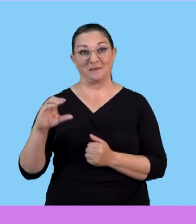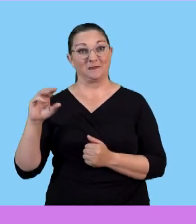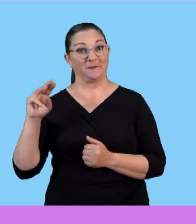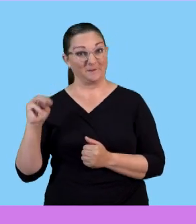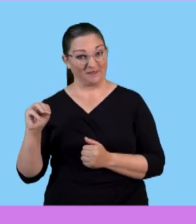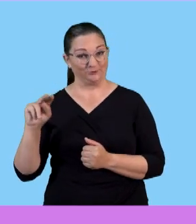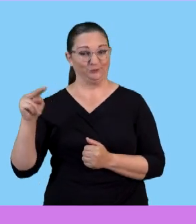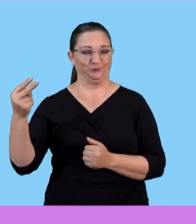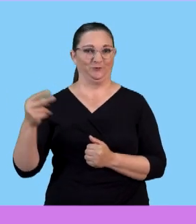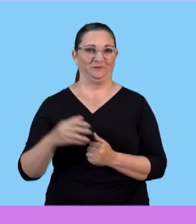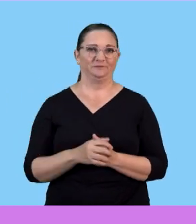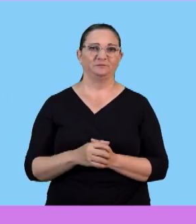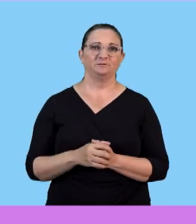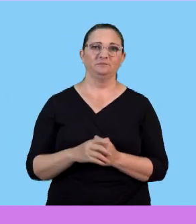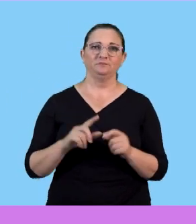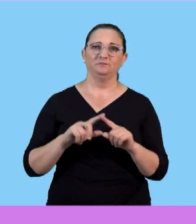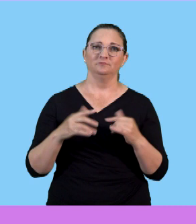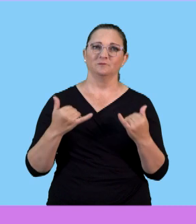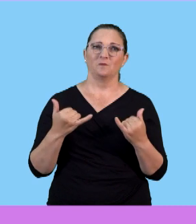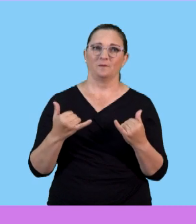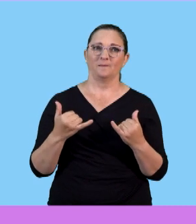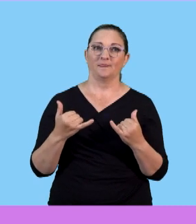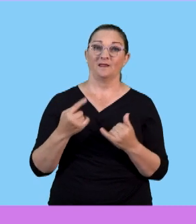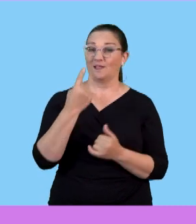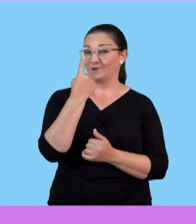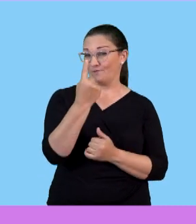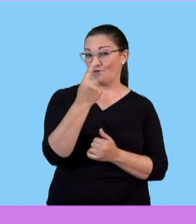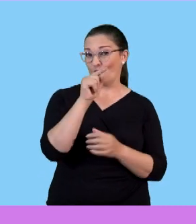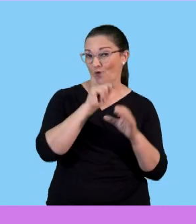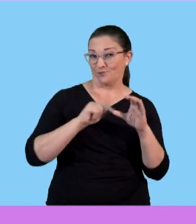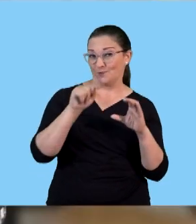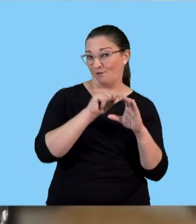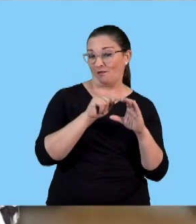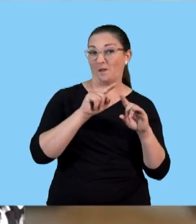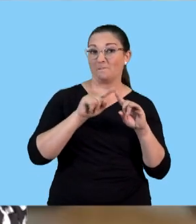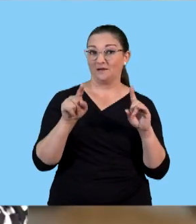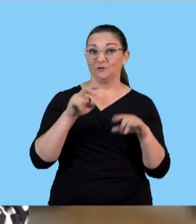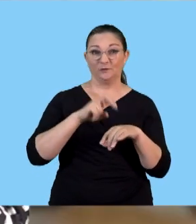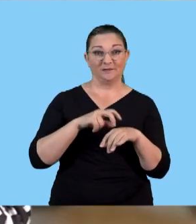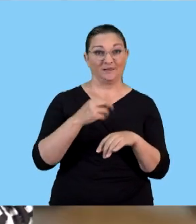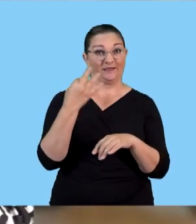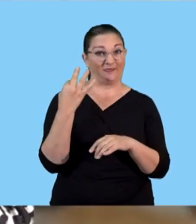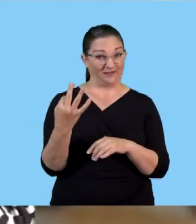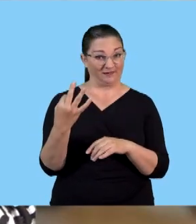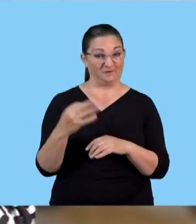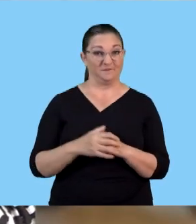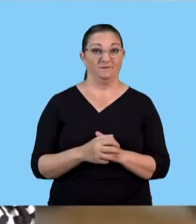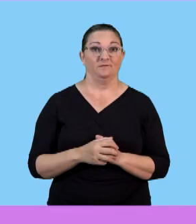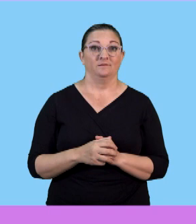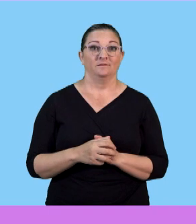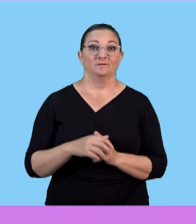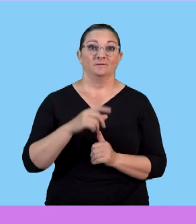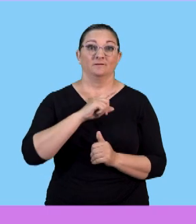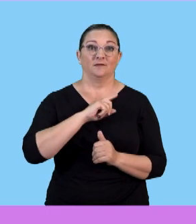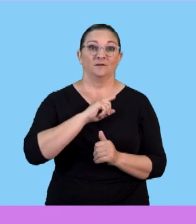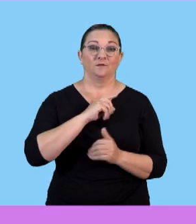centimeters squared. But now that is for one circle. We need to calculate all 3 of them. So therefore